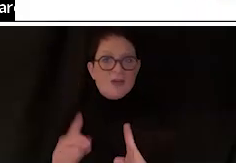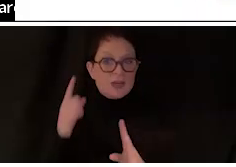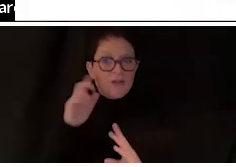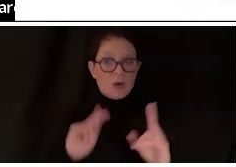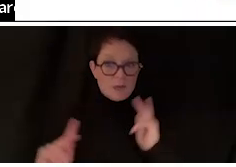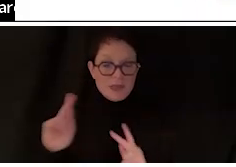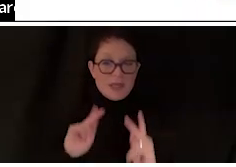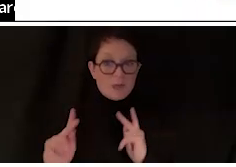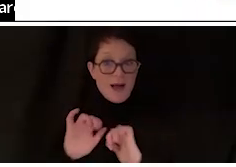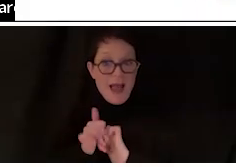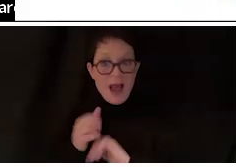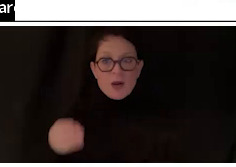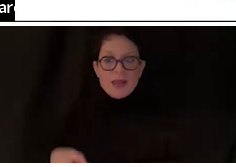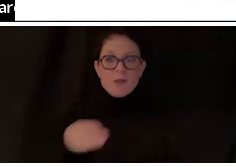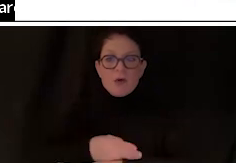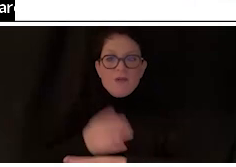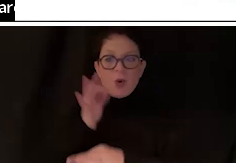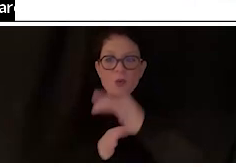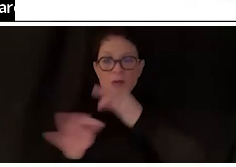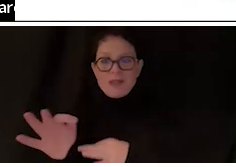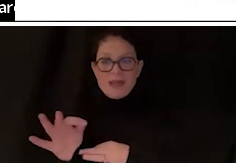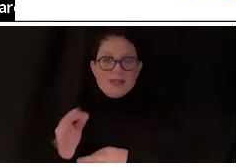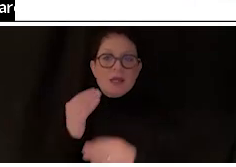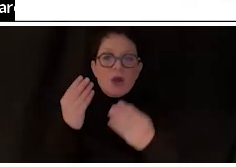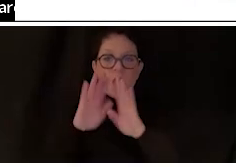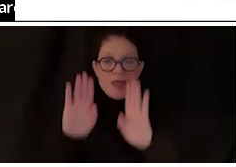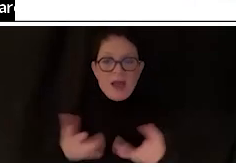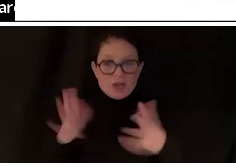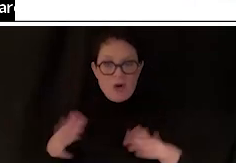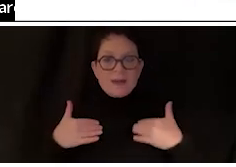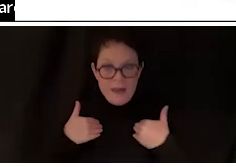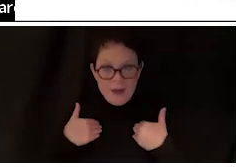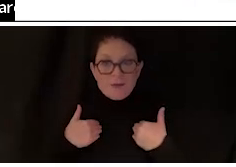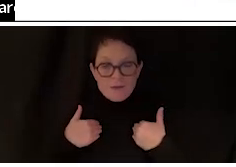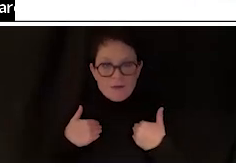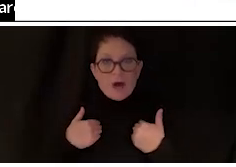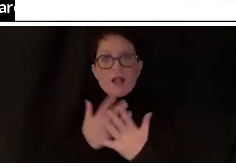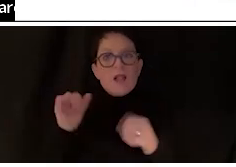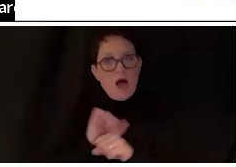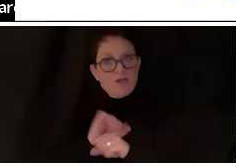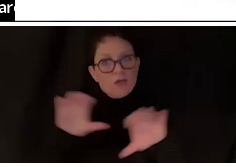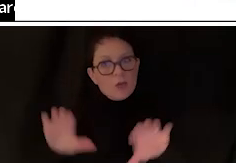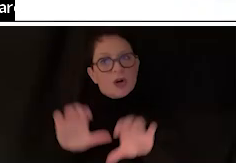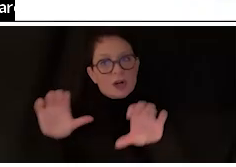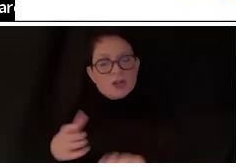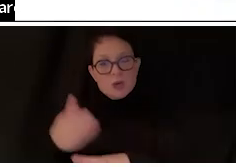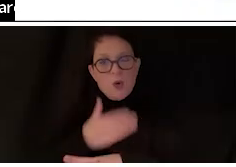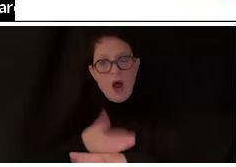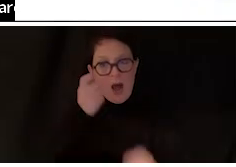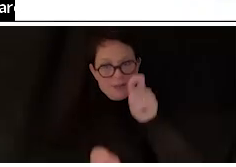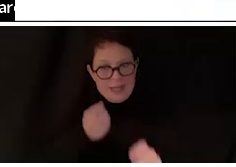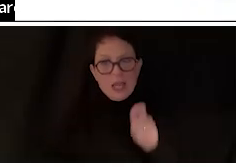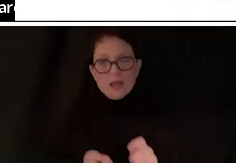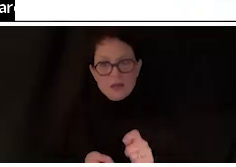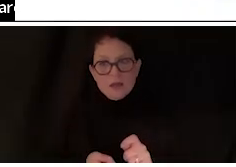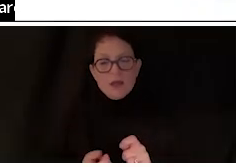individuals by improving or replacing the homes we already have. So there's a lot of work that's being done to update some